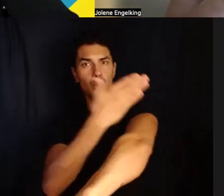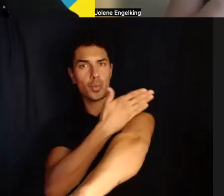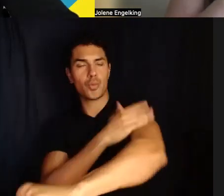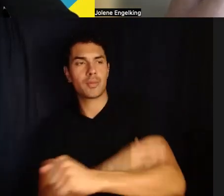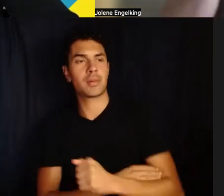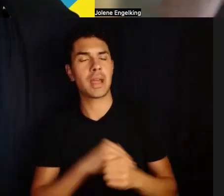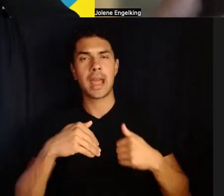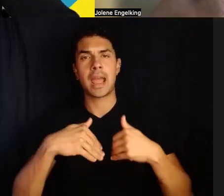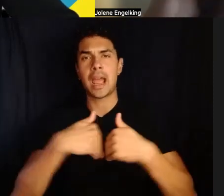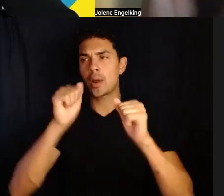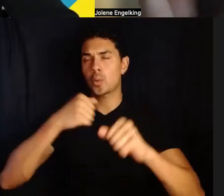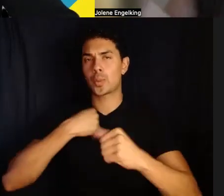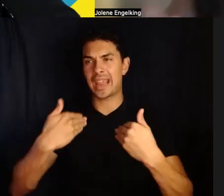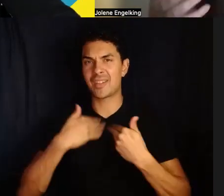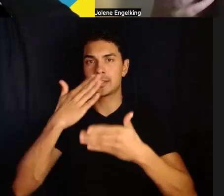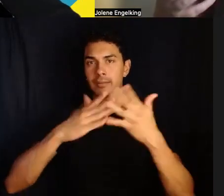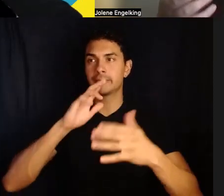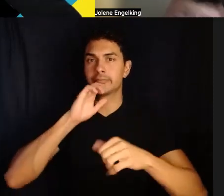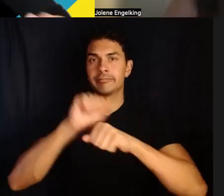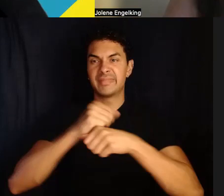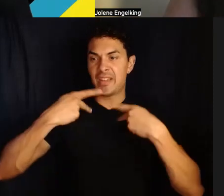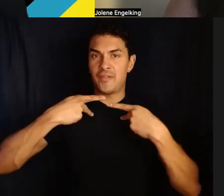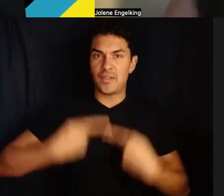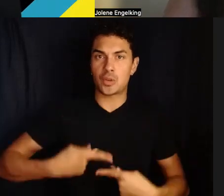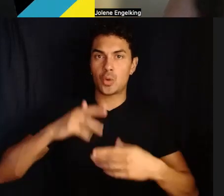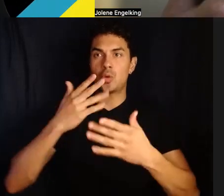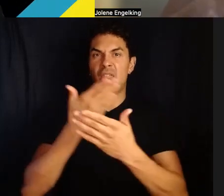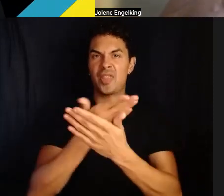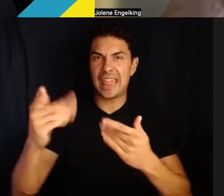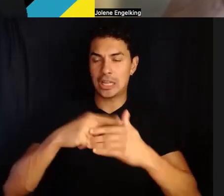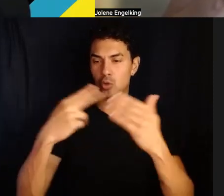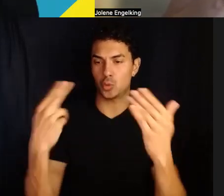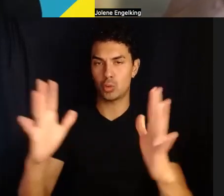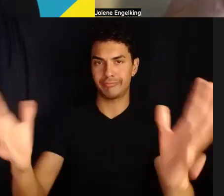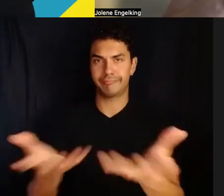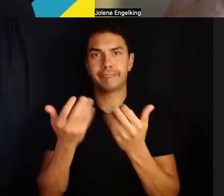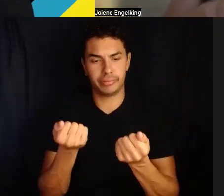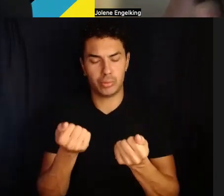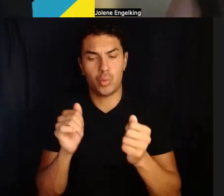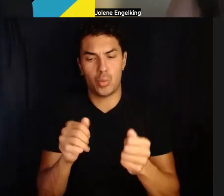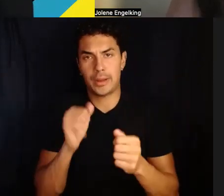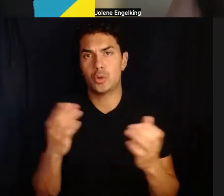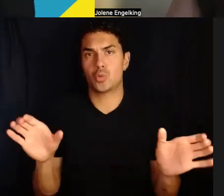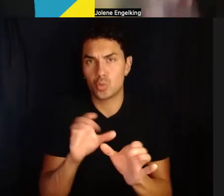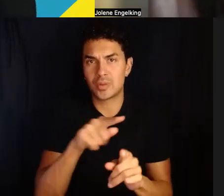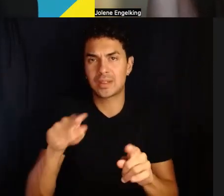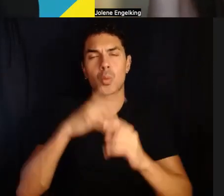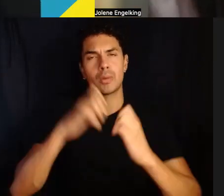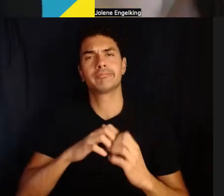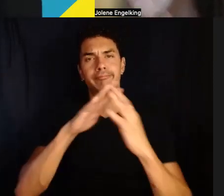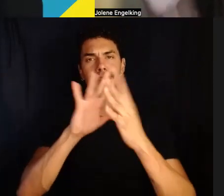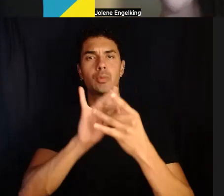tools that can be replicated to enhance that capacity of programs. And so we want to form these relationships. And so